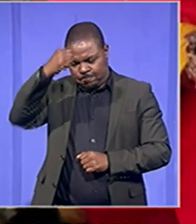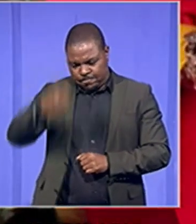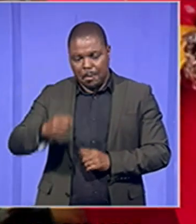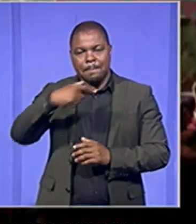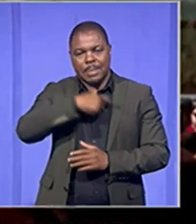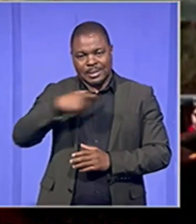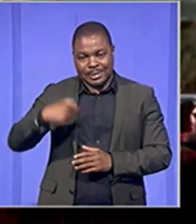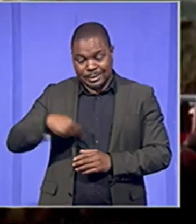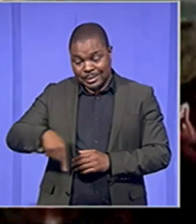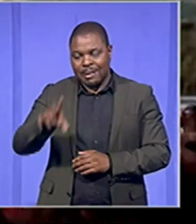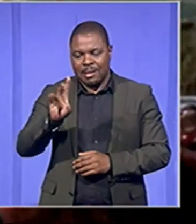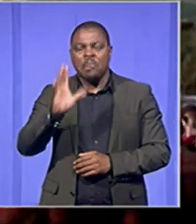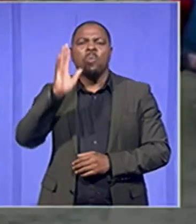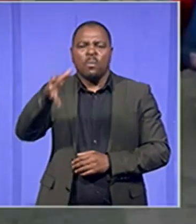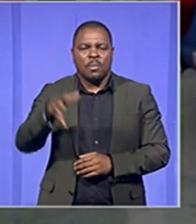boraro lona lena.